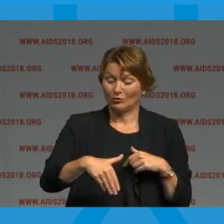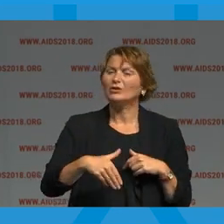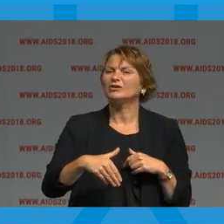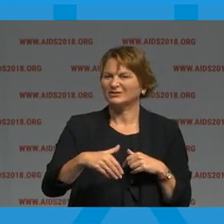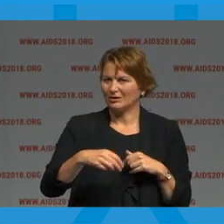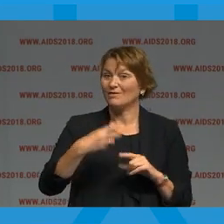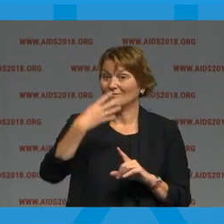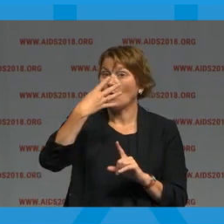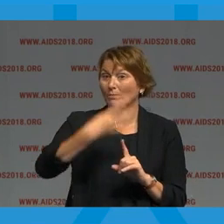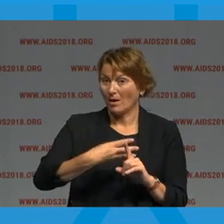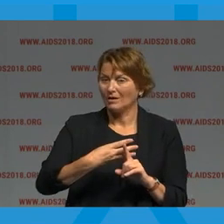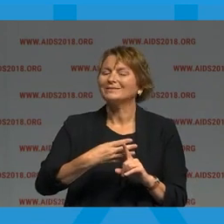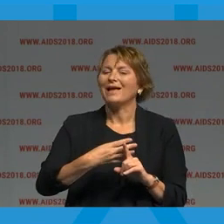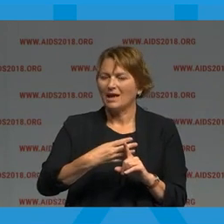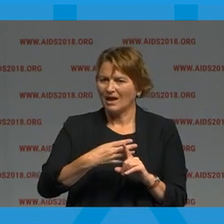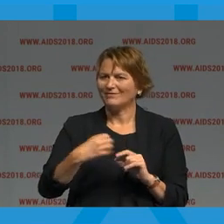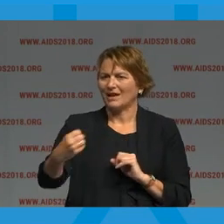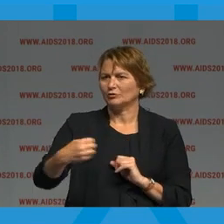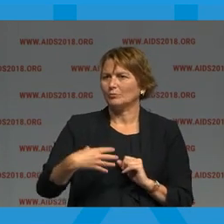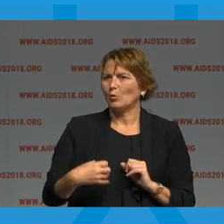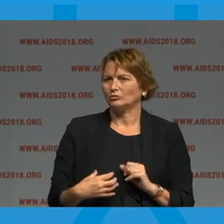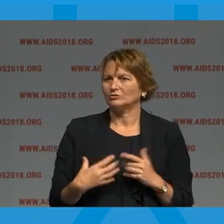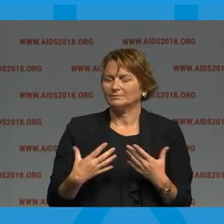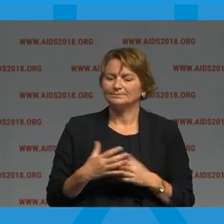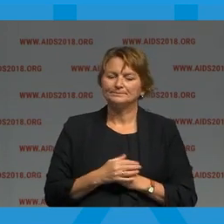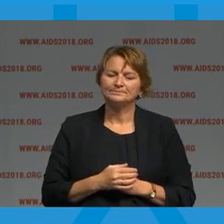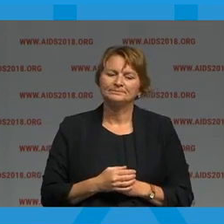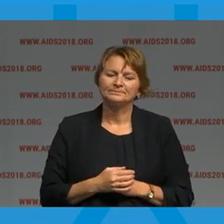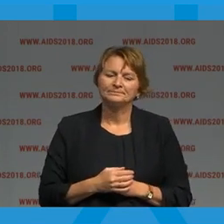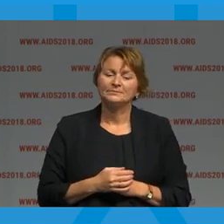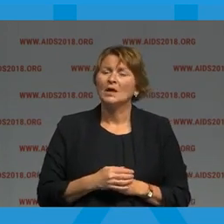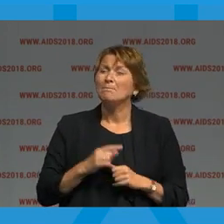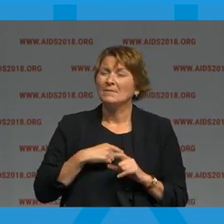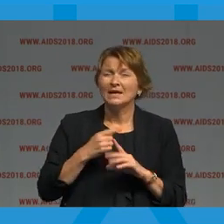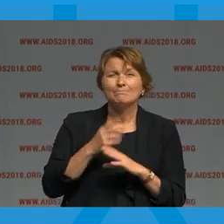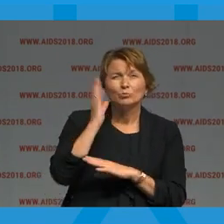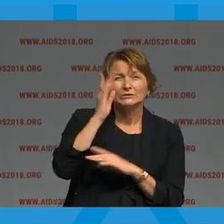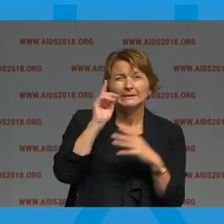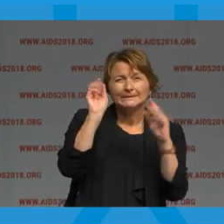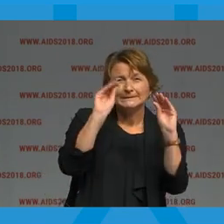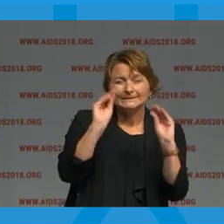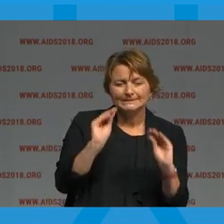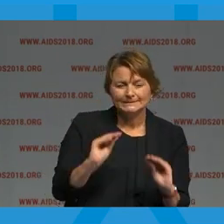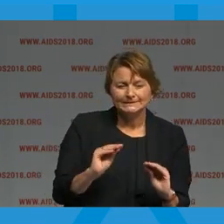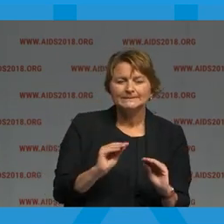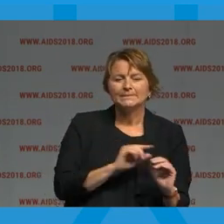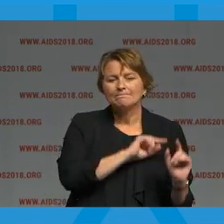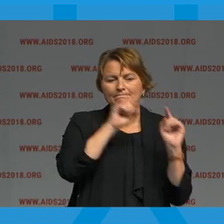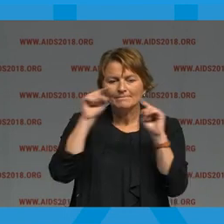exposures. So when I was preparing this talk, I went to the